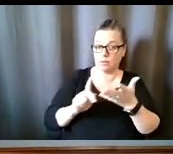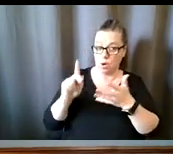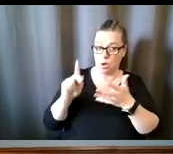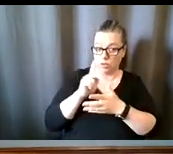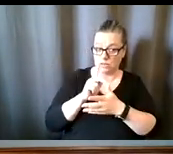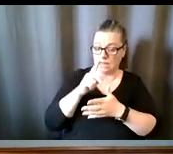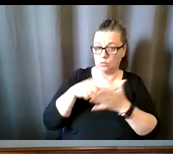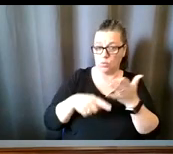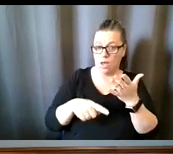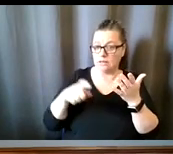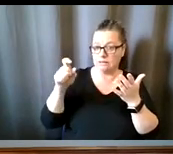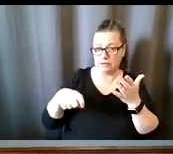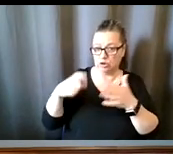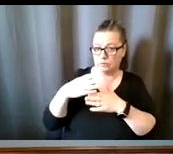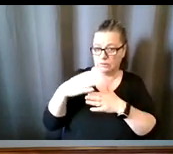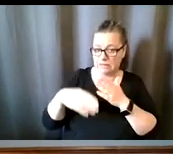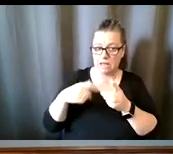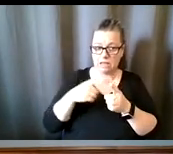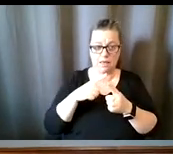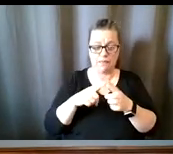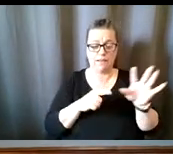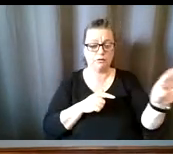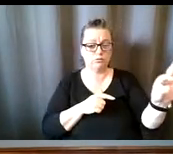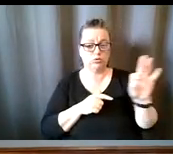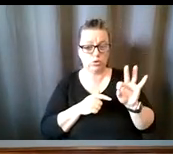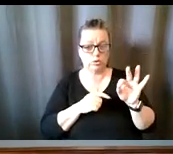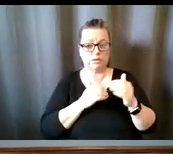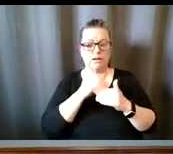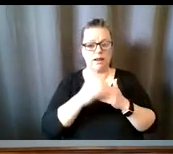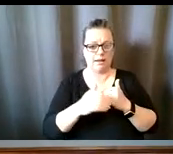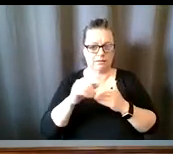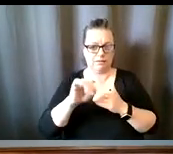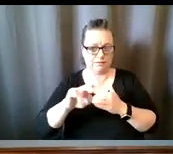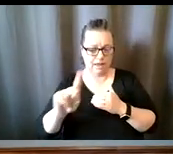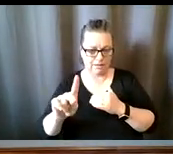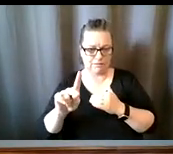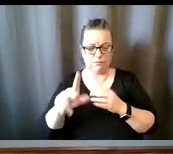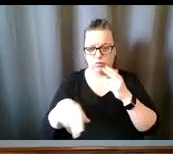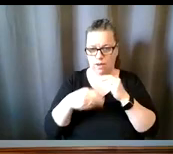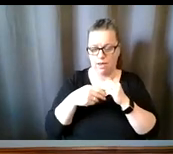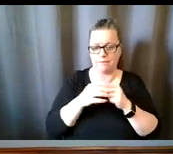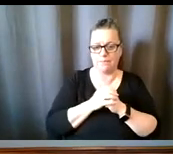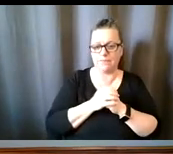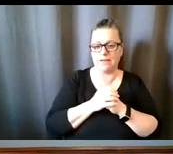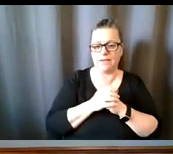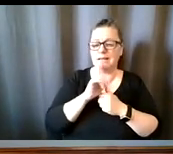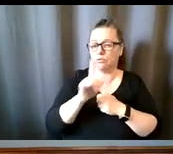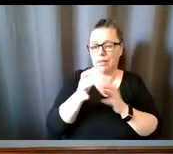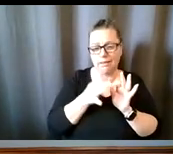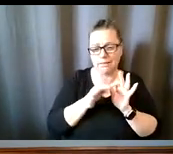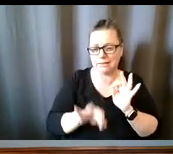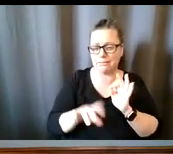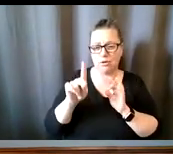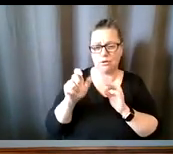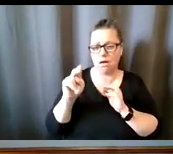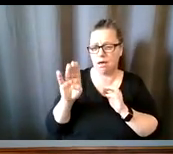what things need to be done. And then you choose the next task to add to your doing section. And guys, it's really that simple. Kanban boards